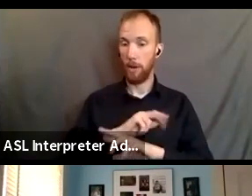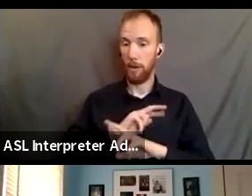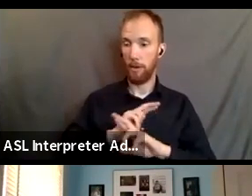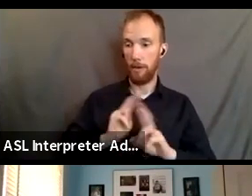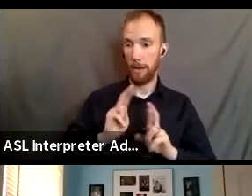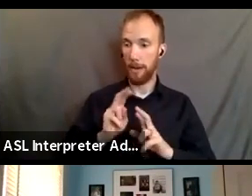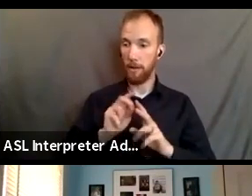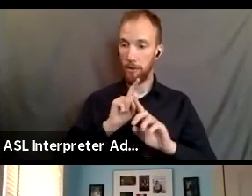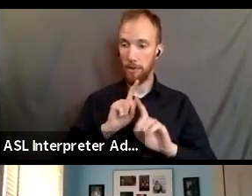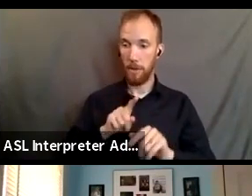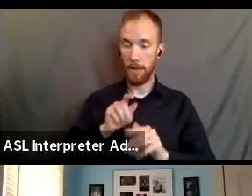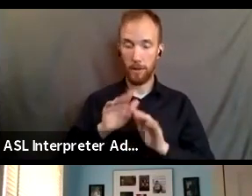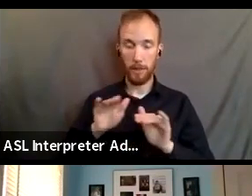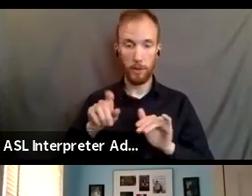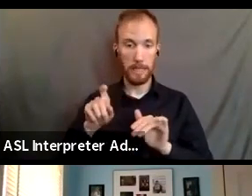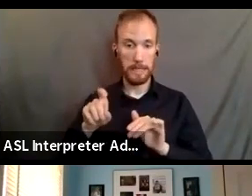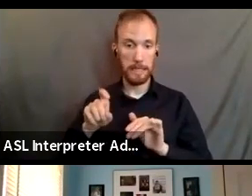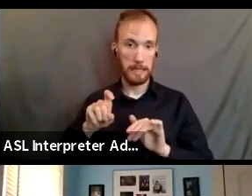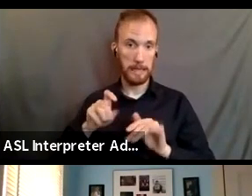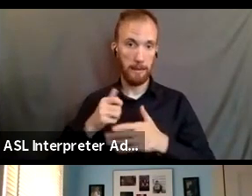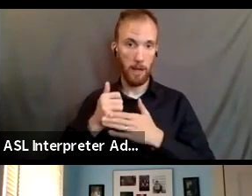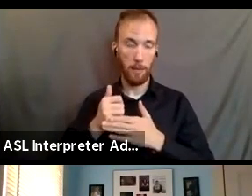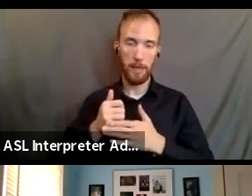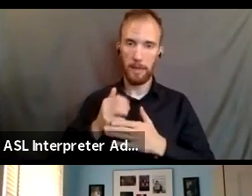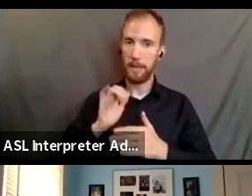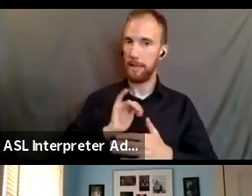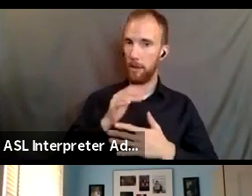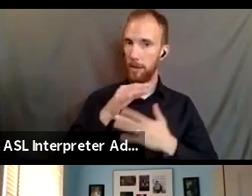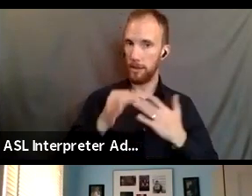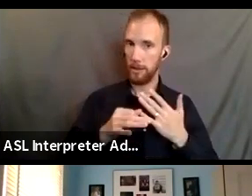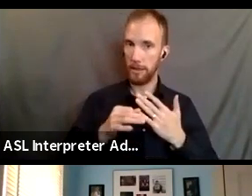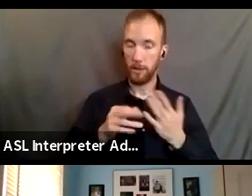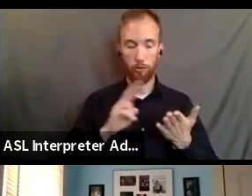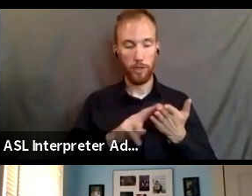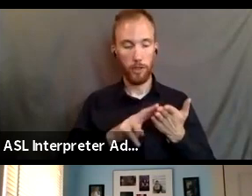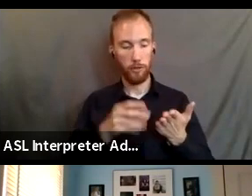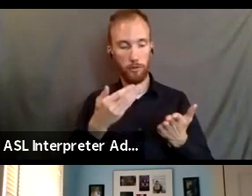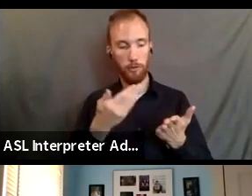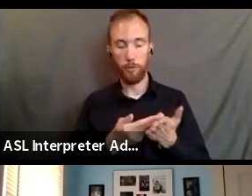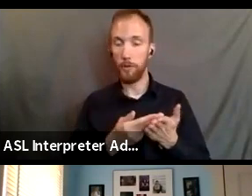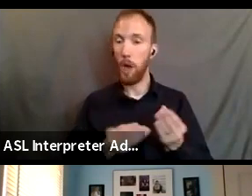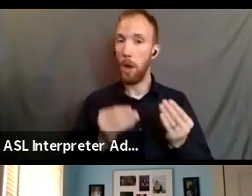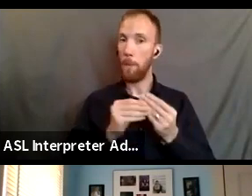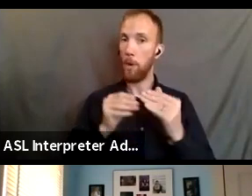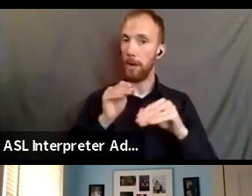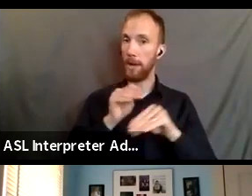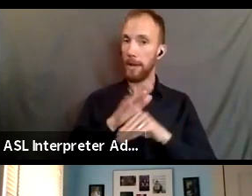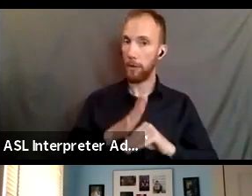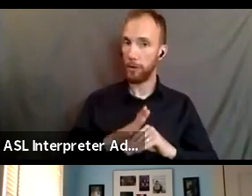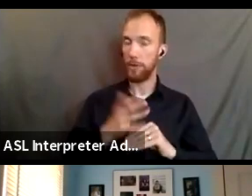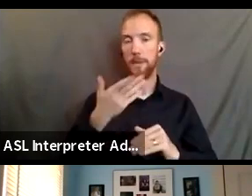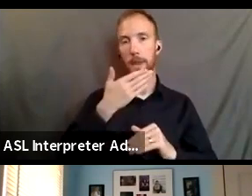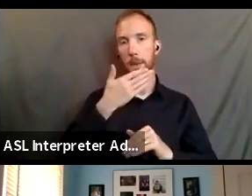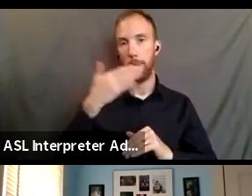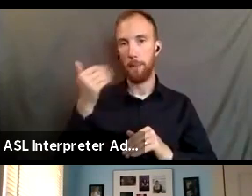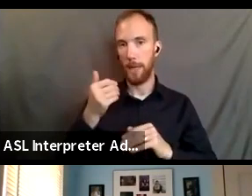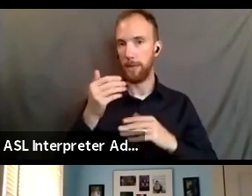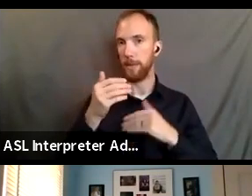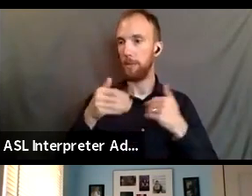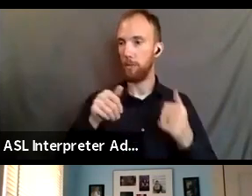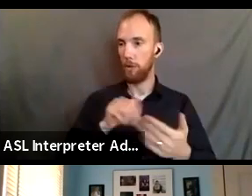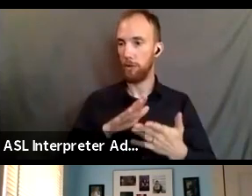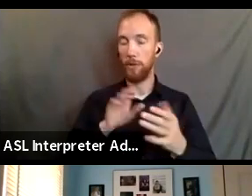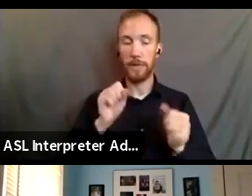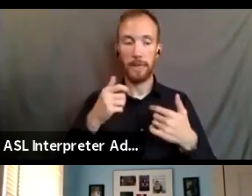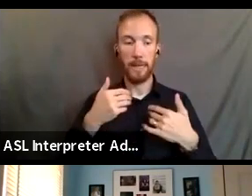choice and research is clear that providing more counselors is that best approach we can either provide evidence-based support for students or